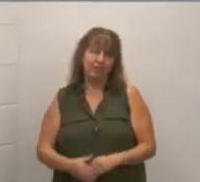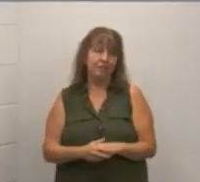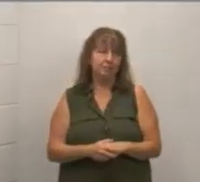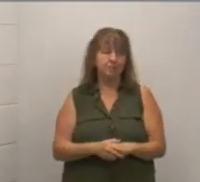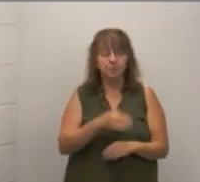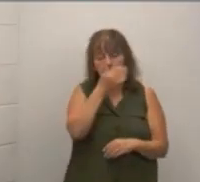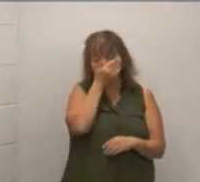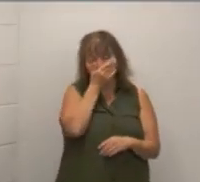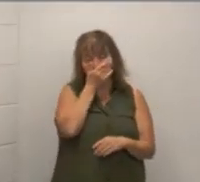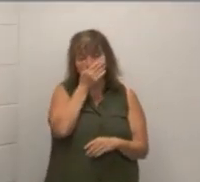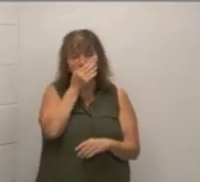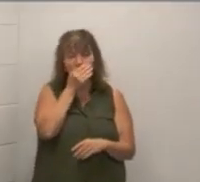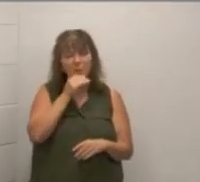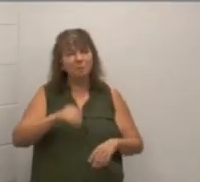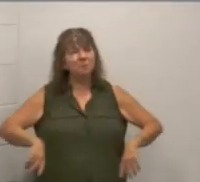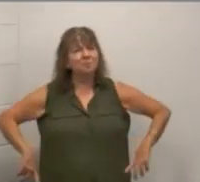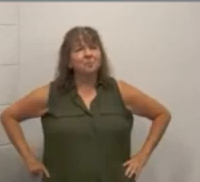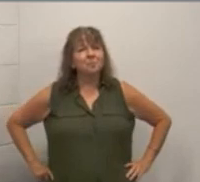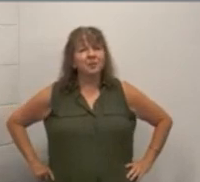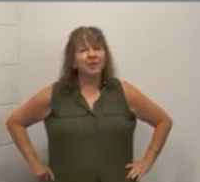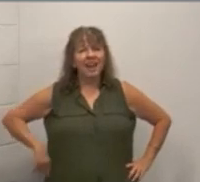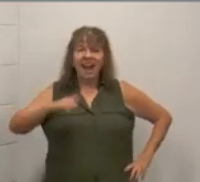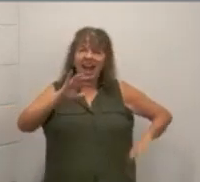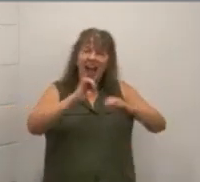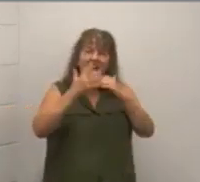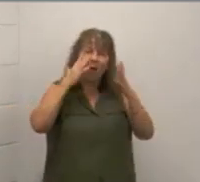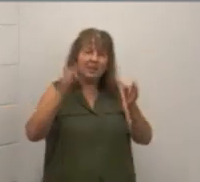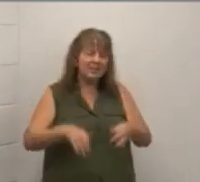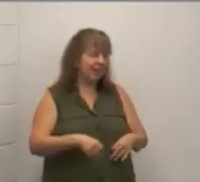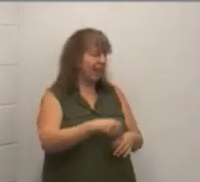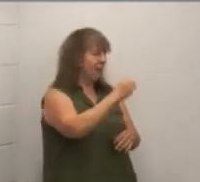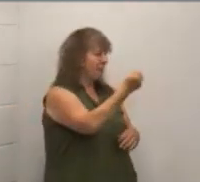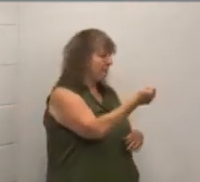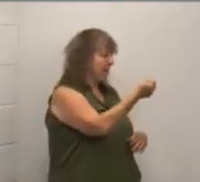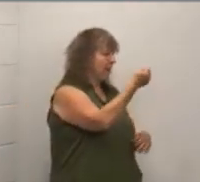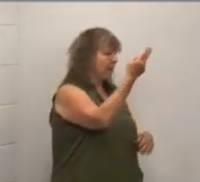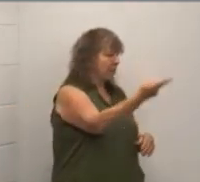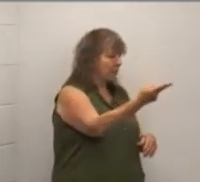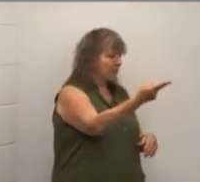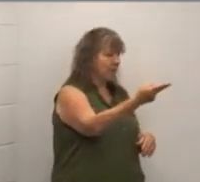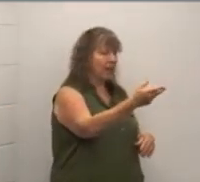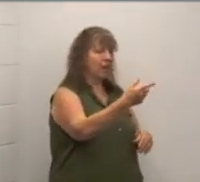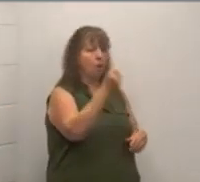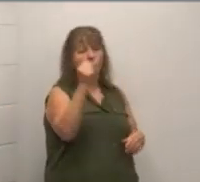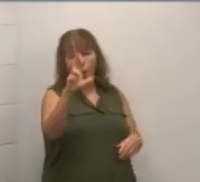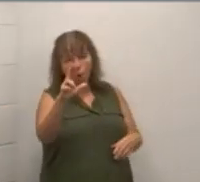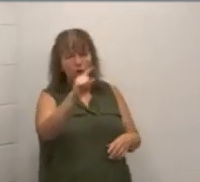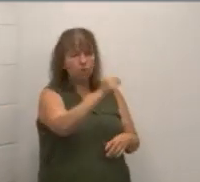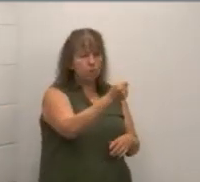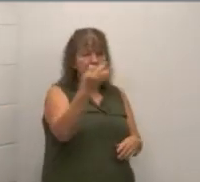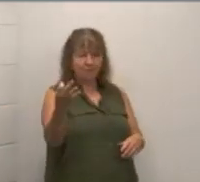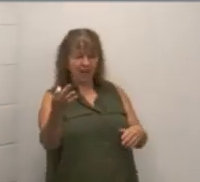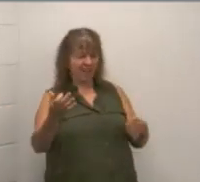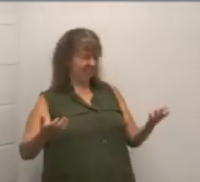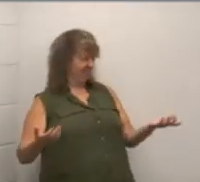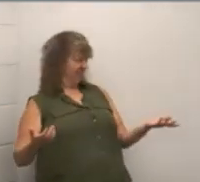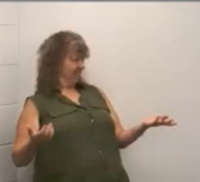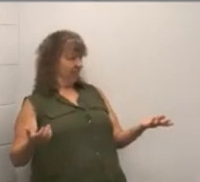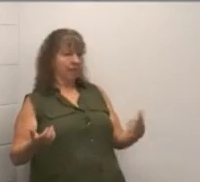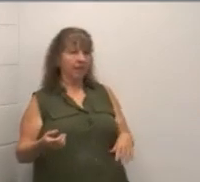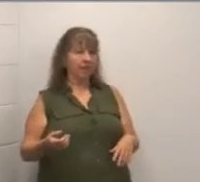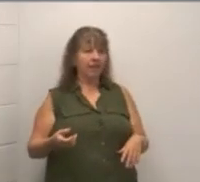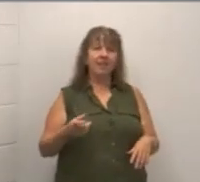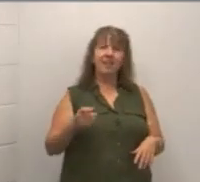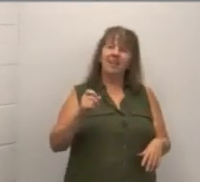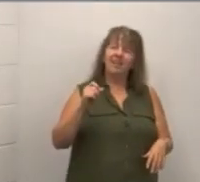Why was it decided to group hybrid students Monday, Thursday, and Tuesday, Friday? If students went either Monday or Tuesday or Thursday